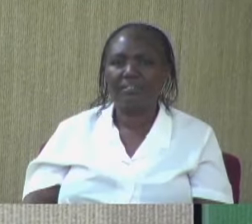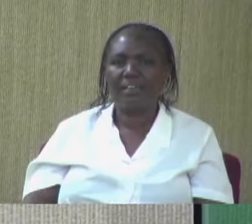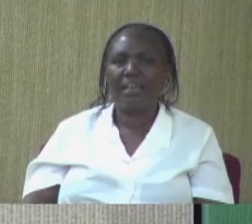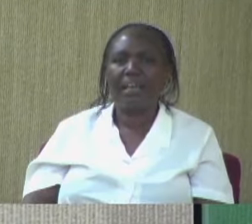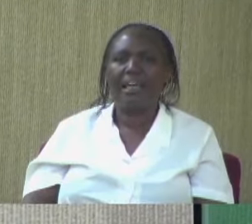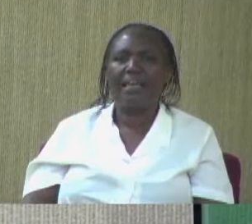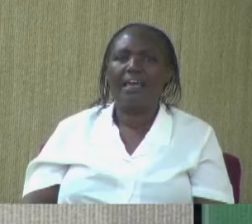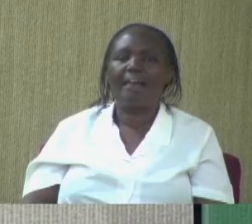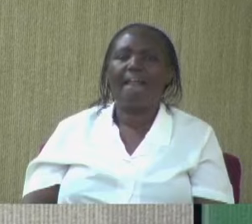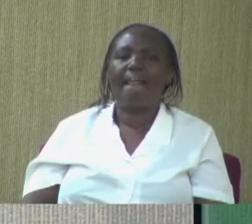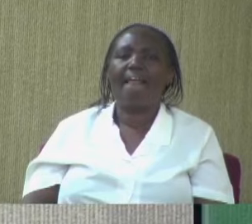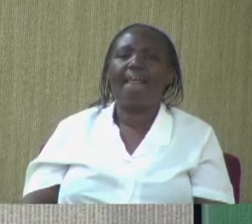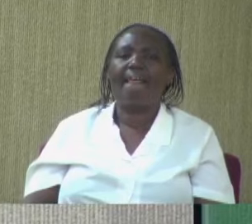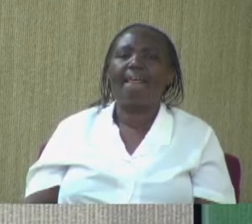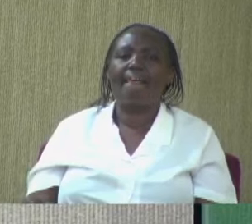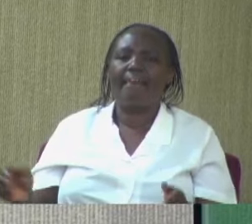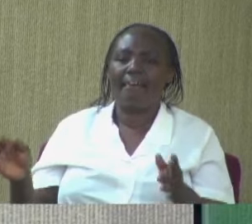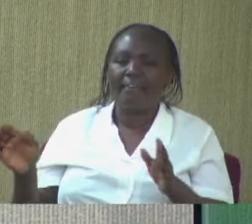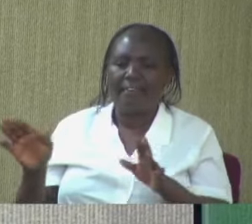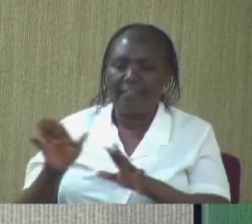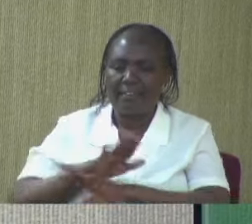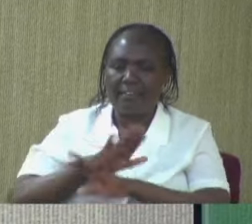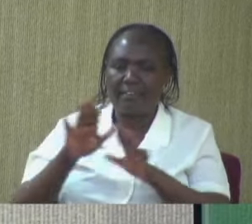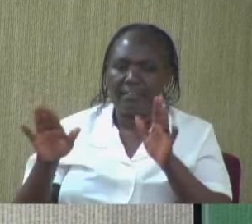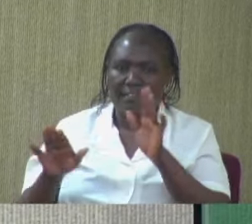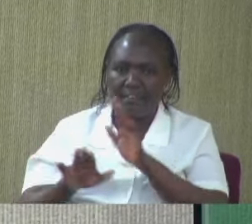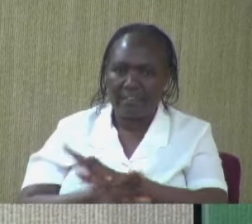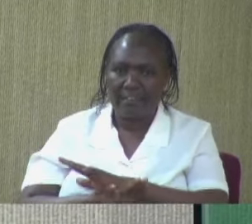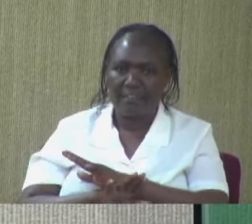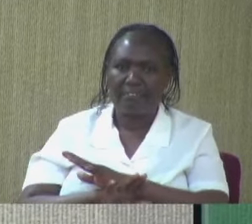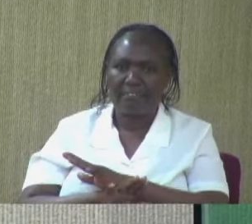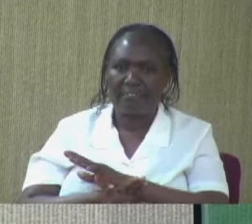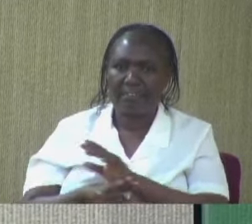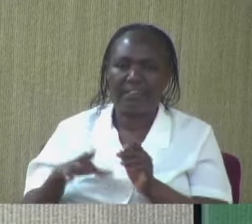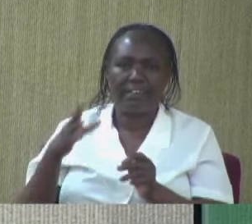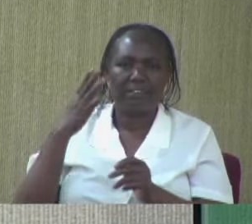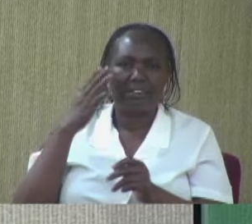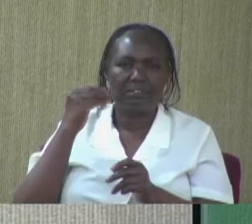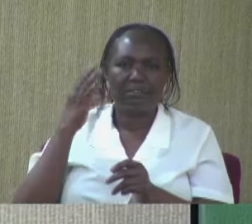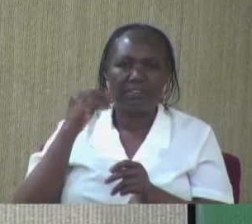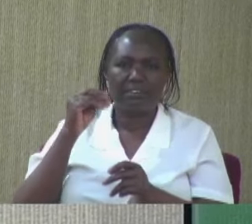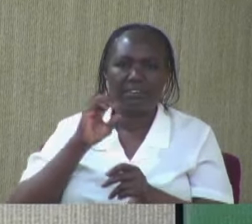Every aspect of our Christian experience